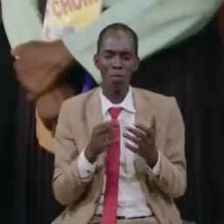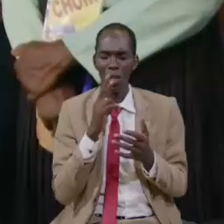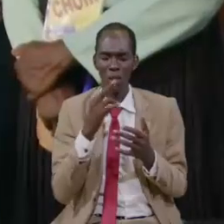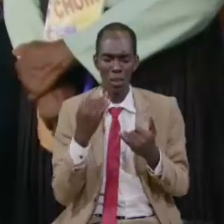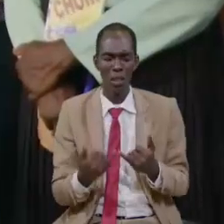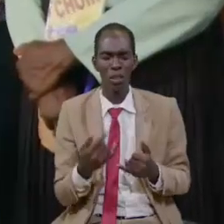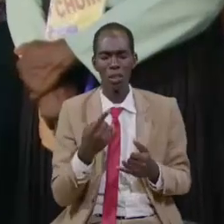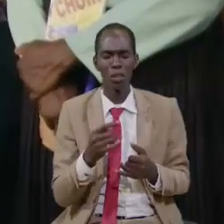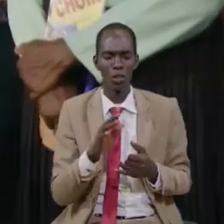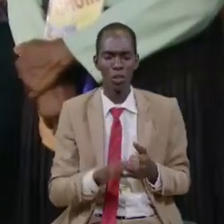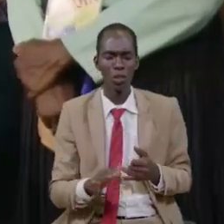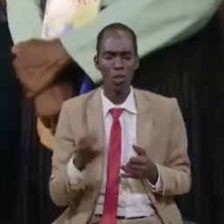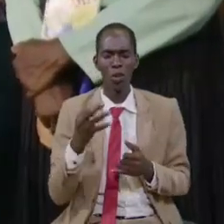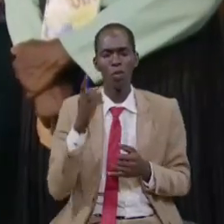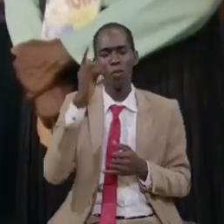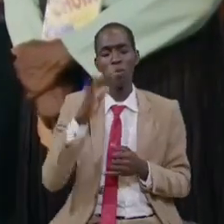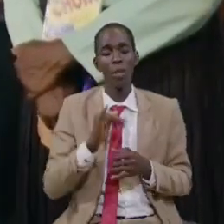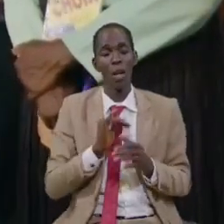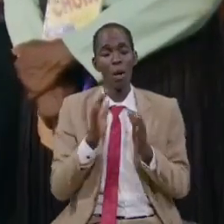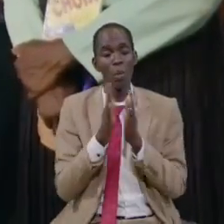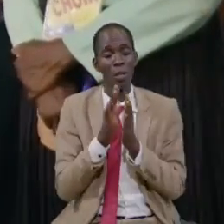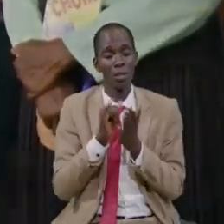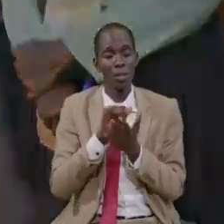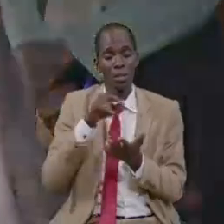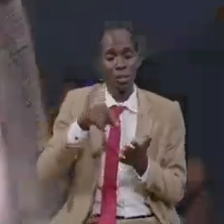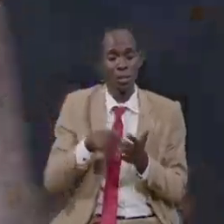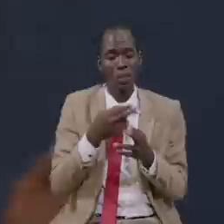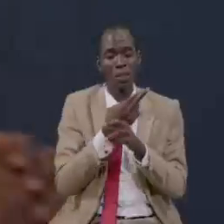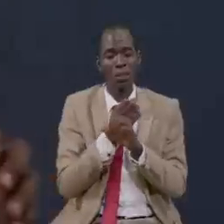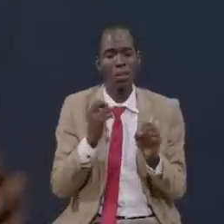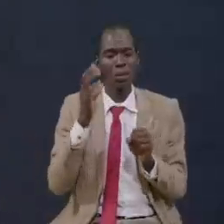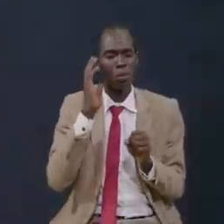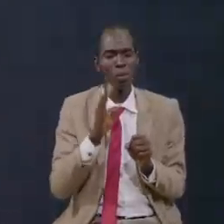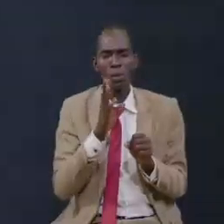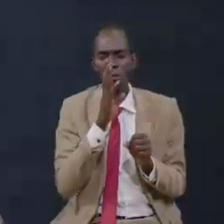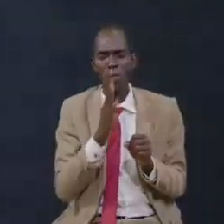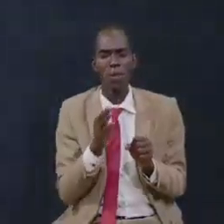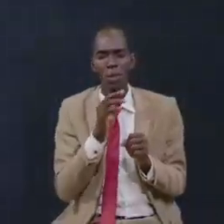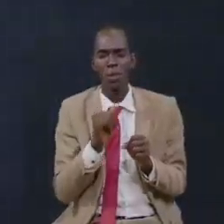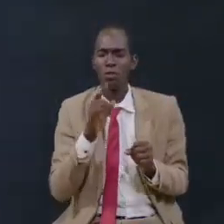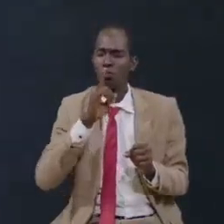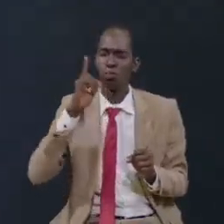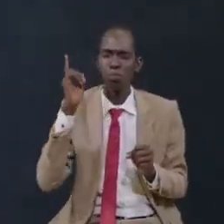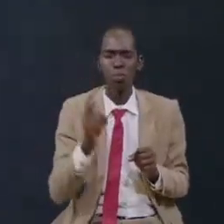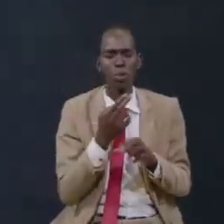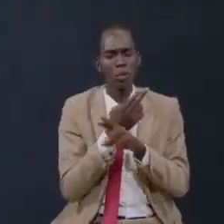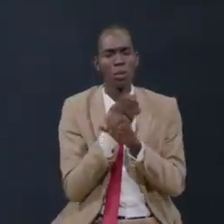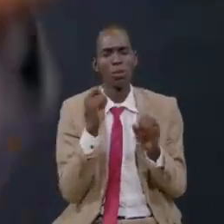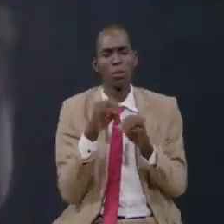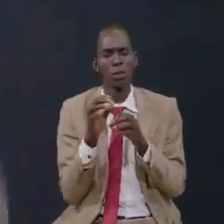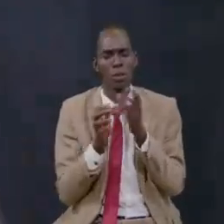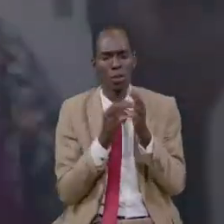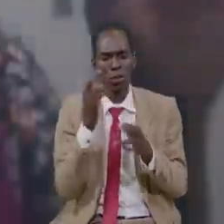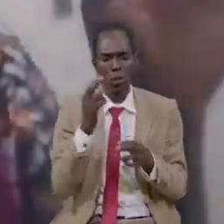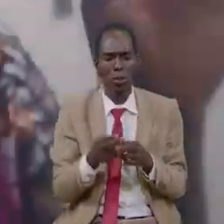I pray this redemption will be a real redemption. I pray the slavery you